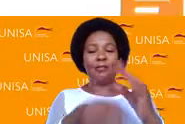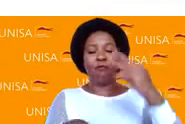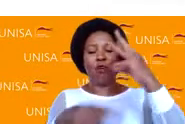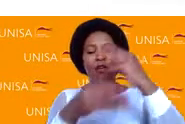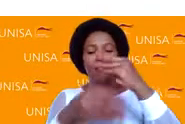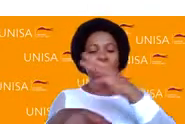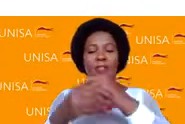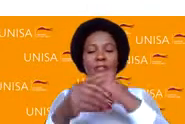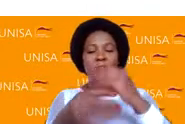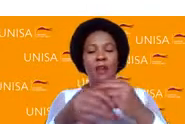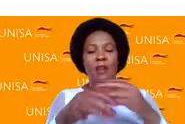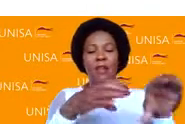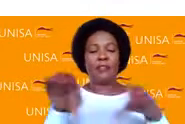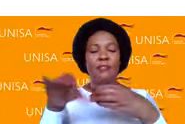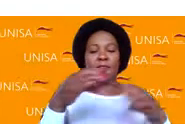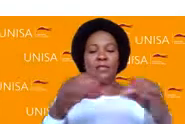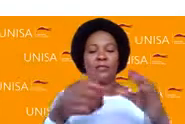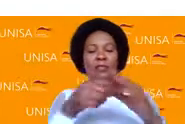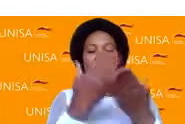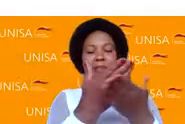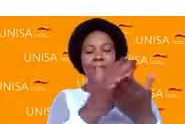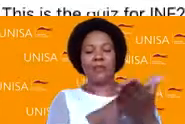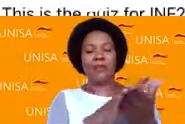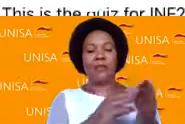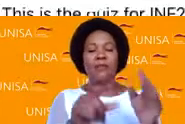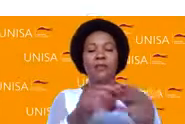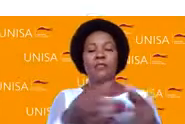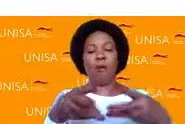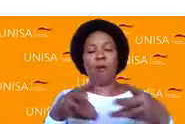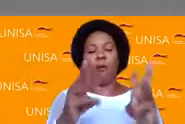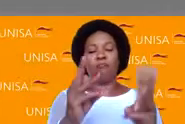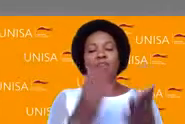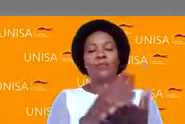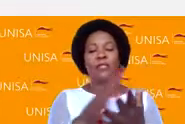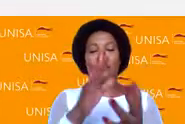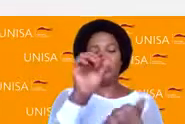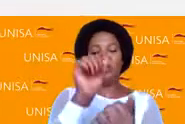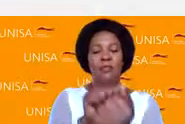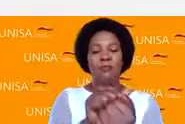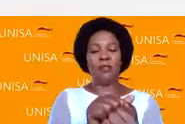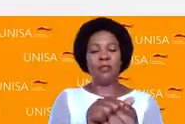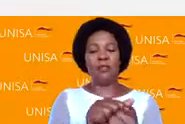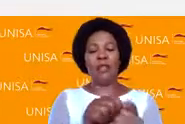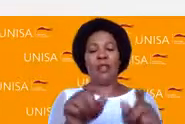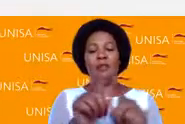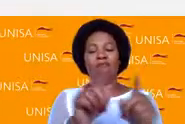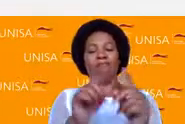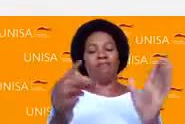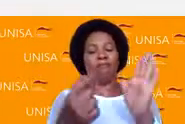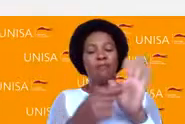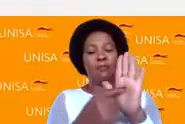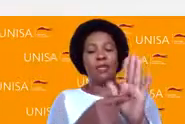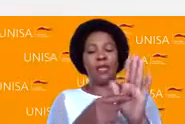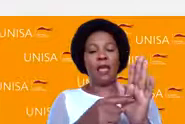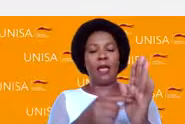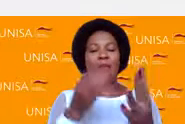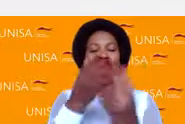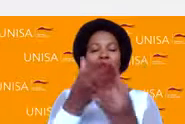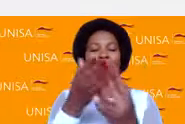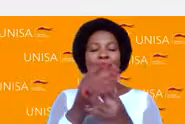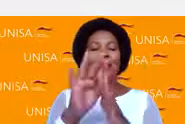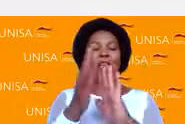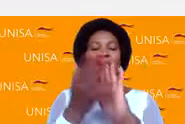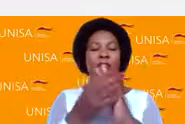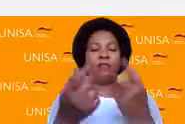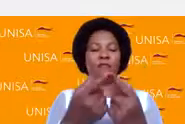activities on this site. So that's just the way it's summarized. and as you can see, I can access everything from here